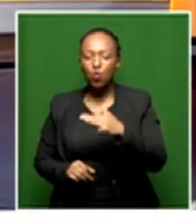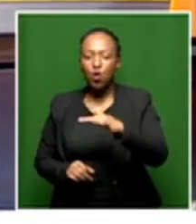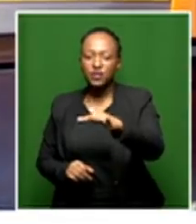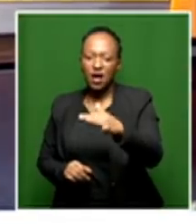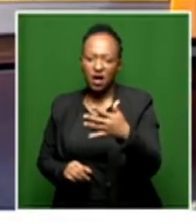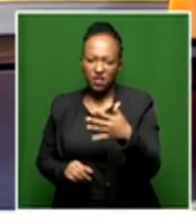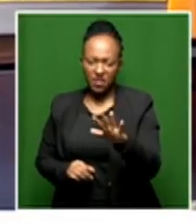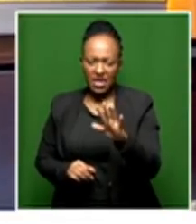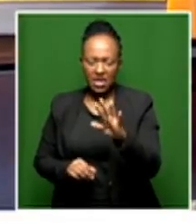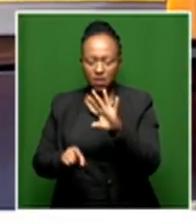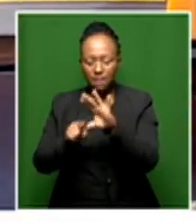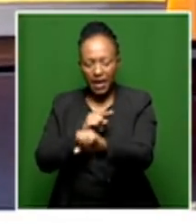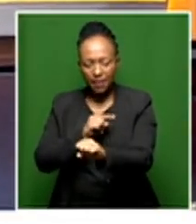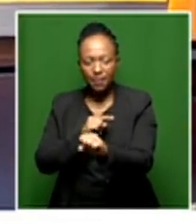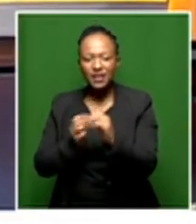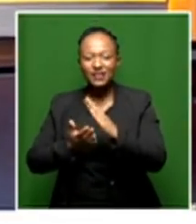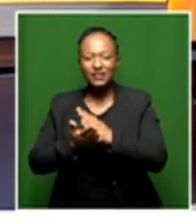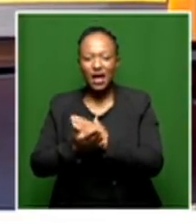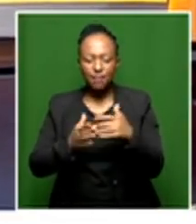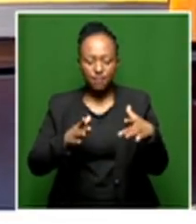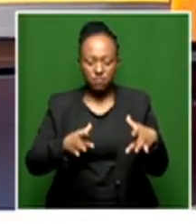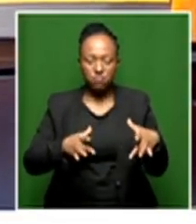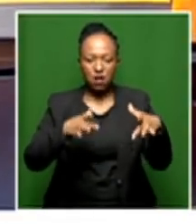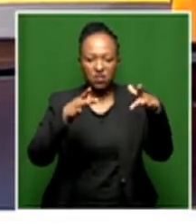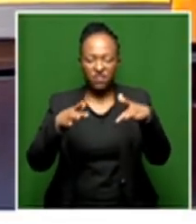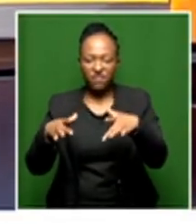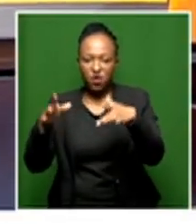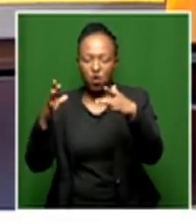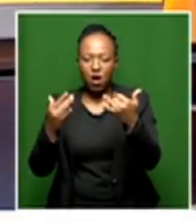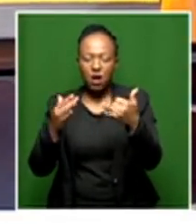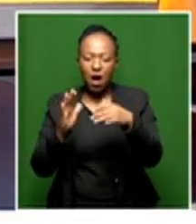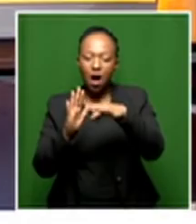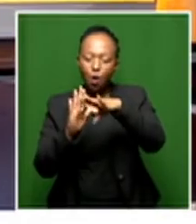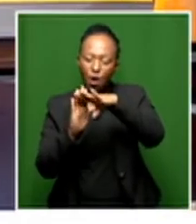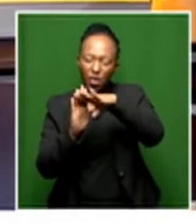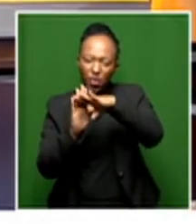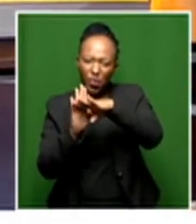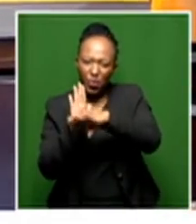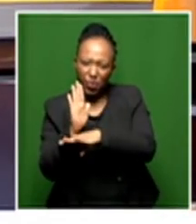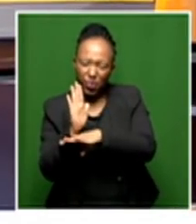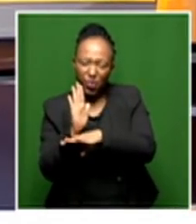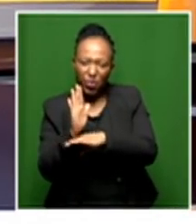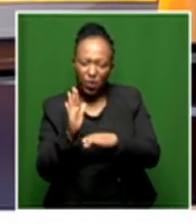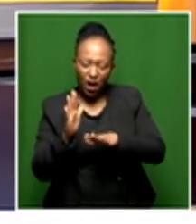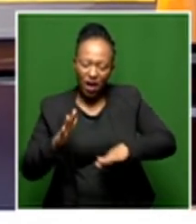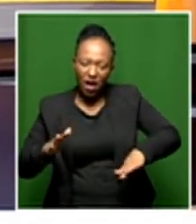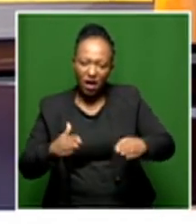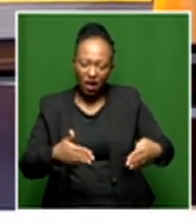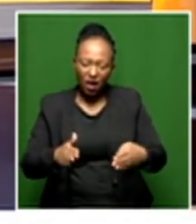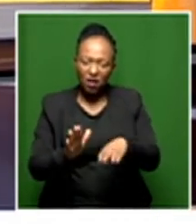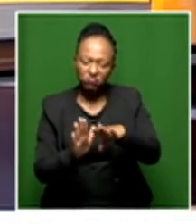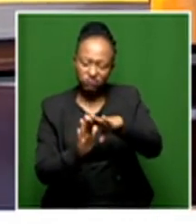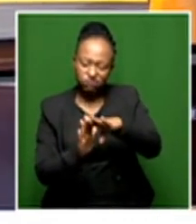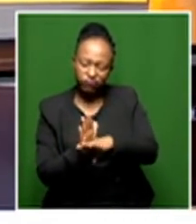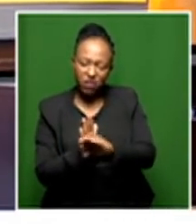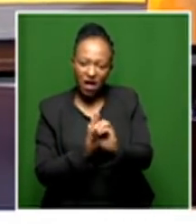they picked up that some of the reservoirs were actually dipping. The levels were a bit low. Now, then it